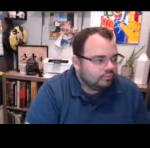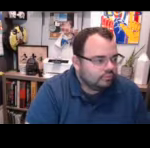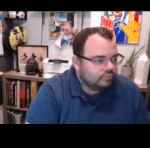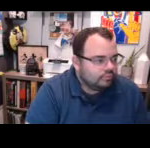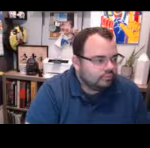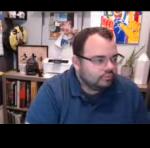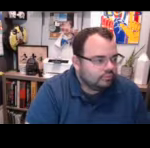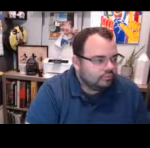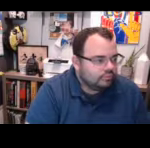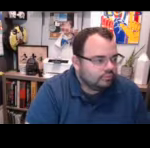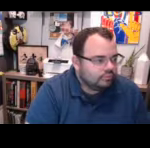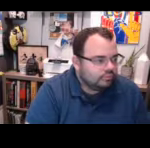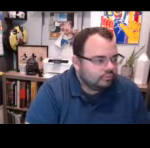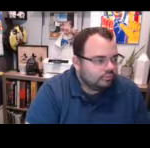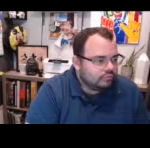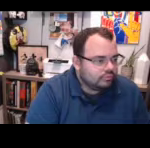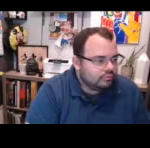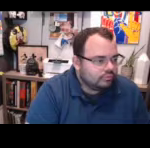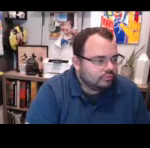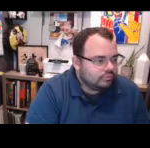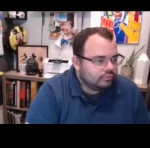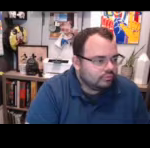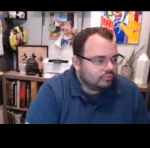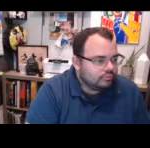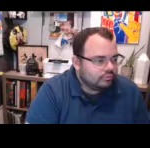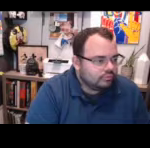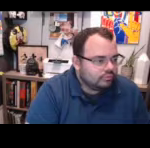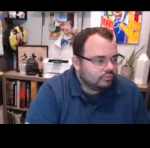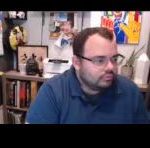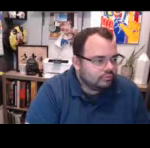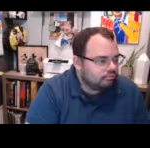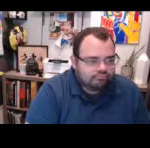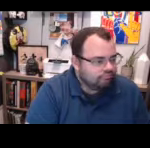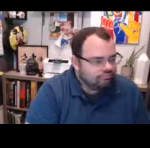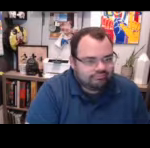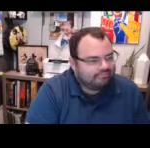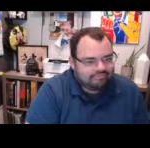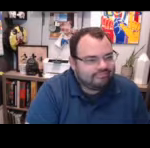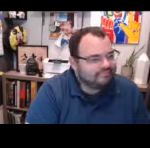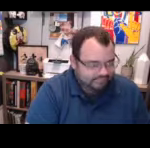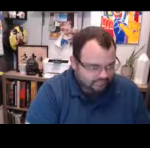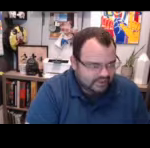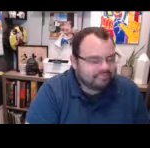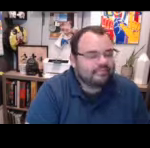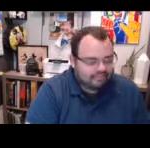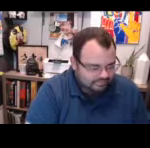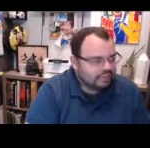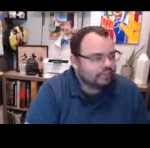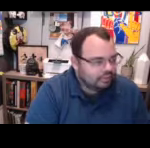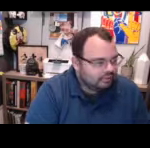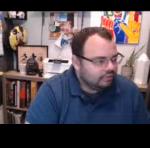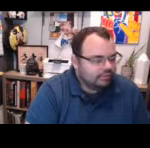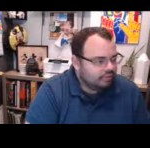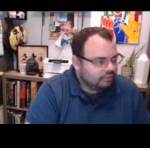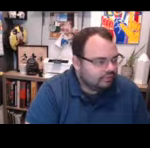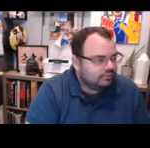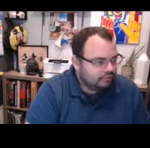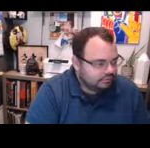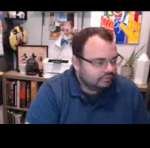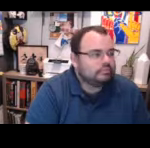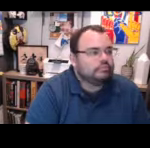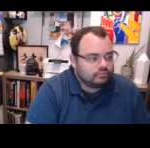think that overnight they were going to master something. It's going to take 4 years, and that is why I understand when